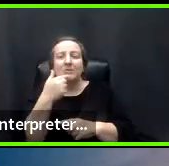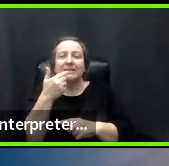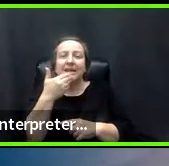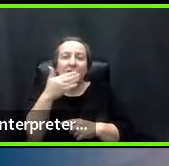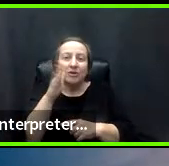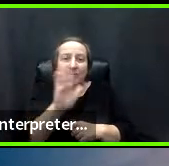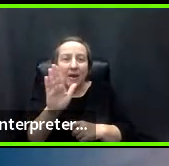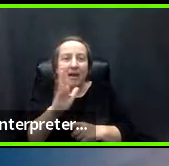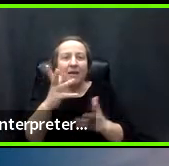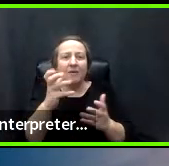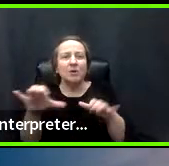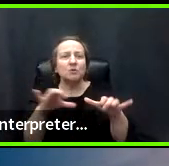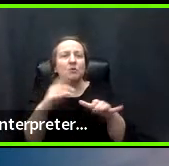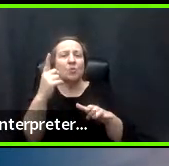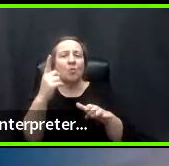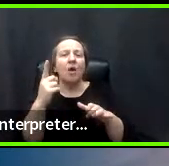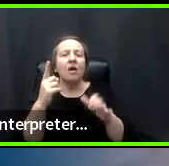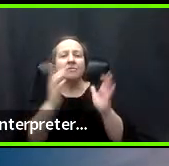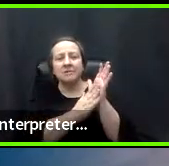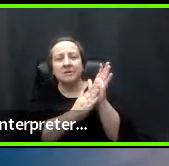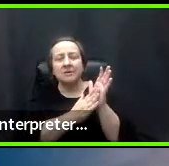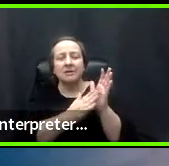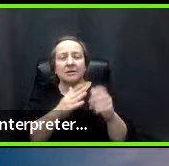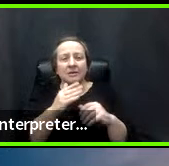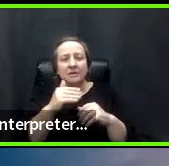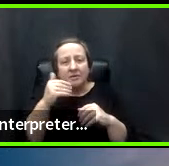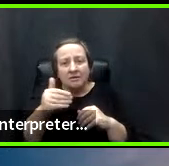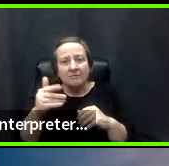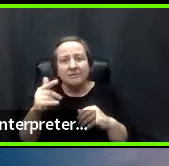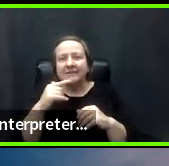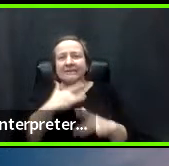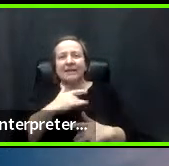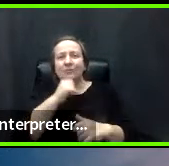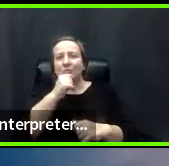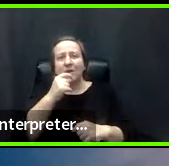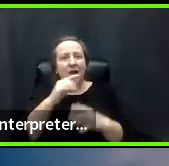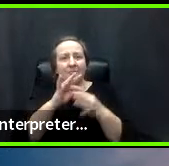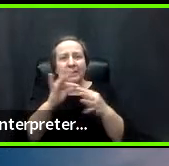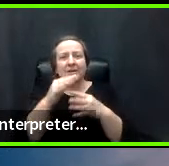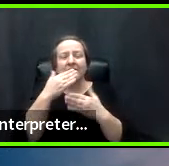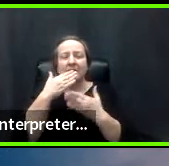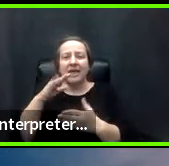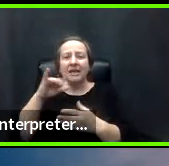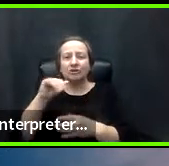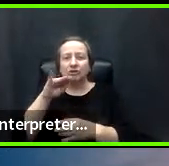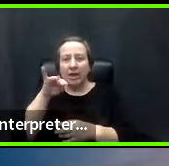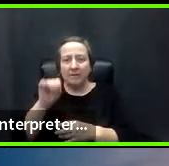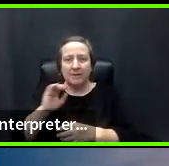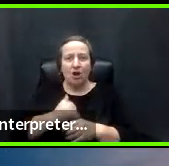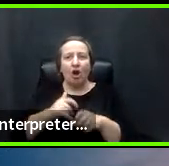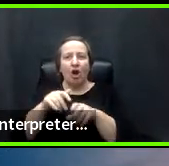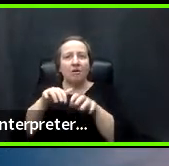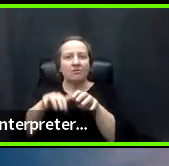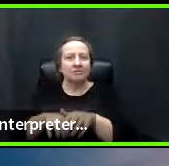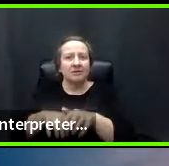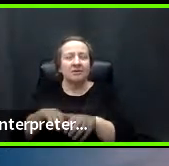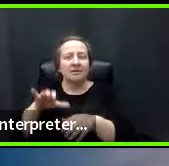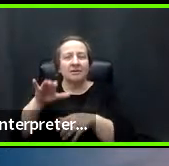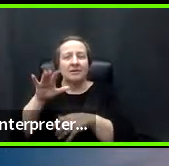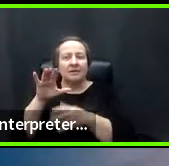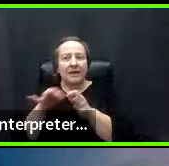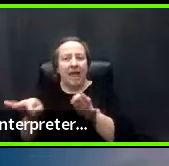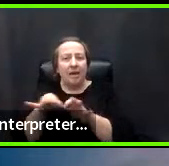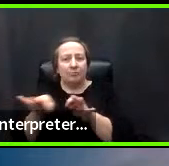I just want to do one shout out. Often goes unmentioned. I just want to thank Jamie, who is our captioner. Does a